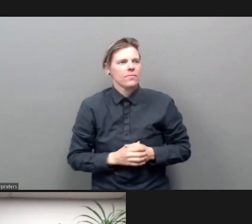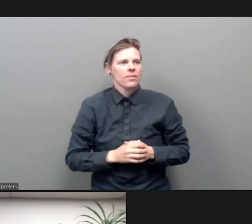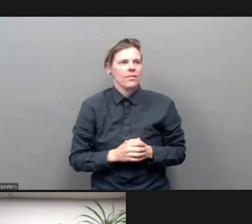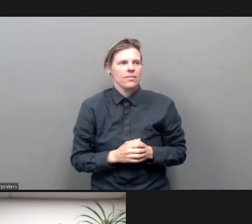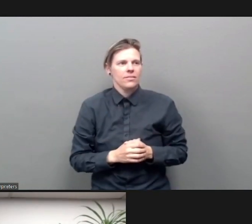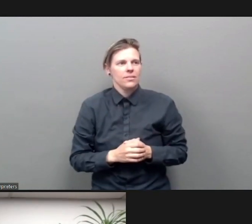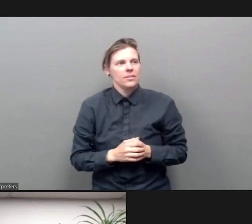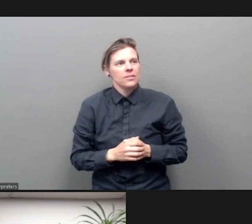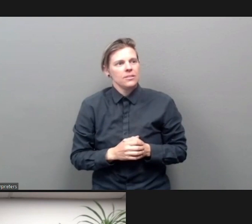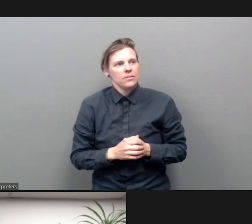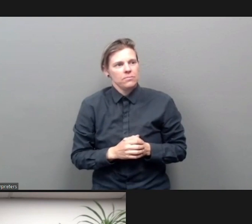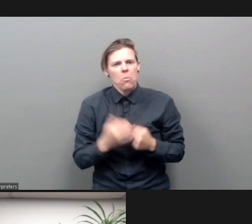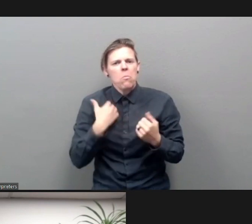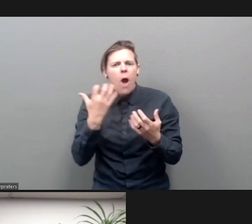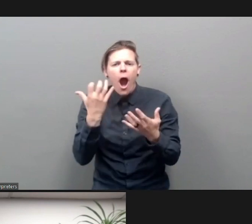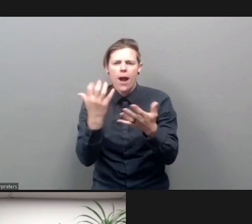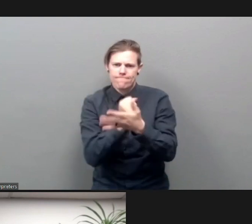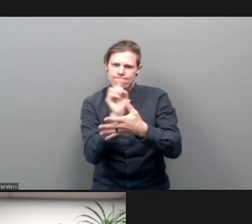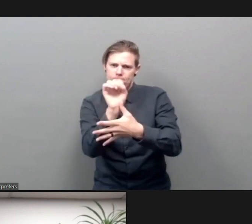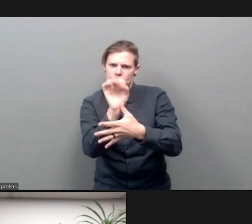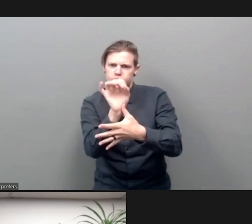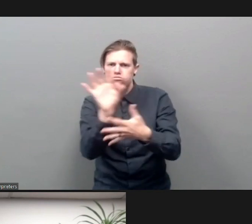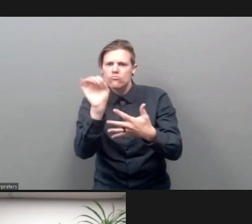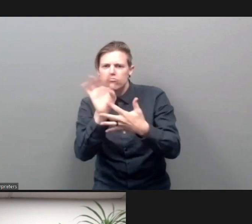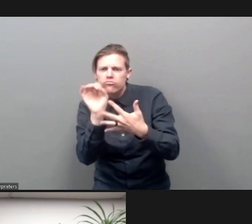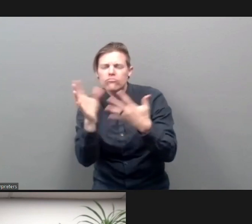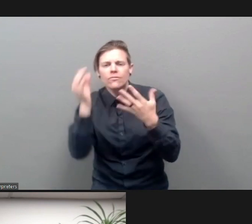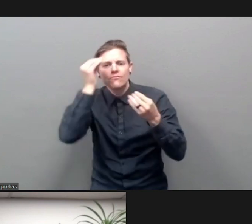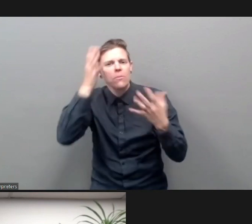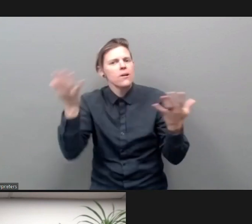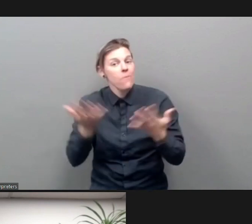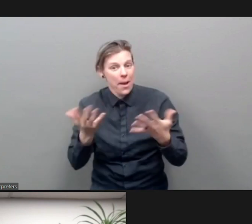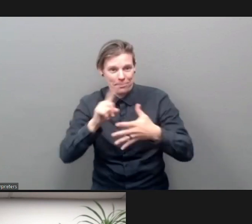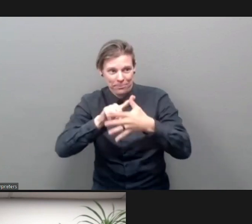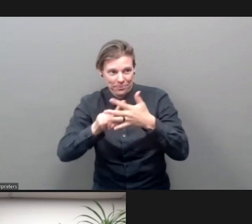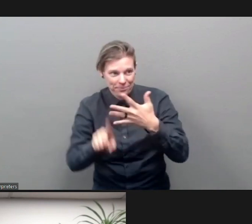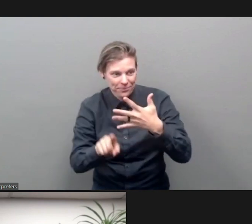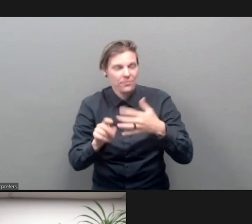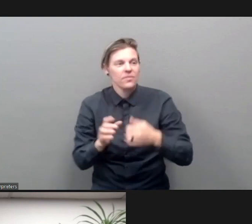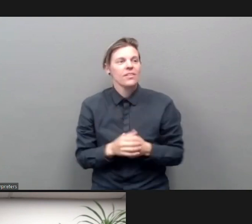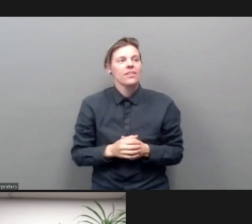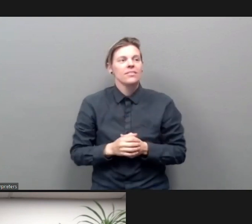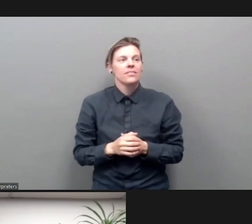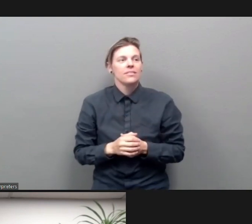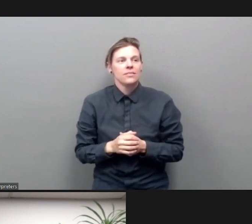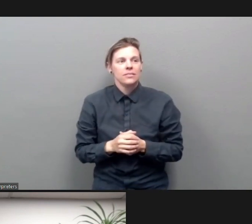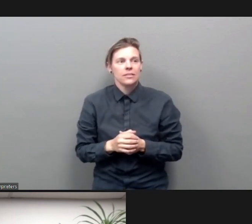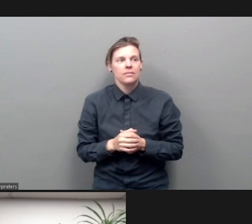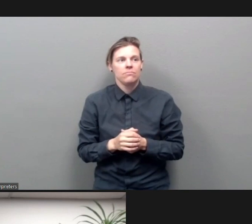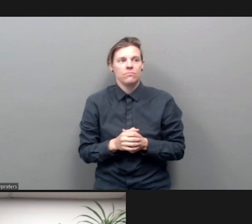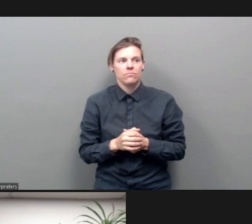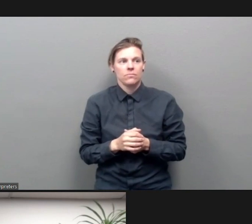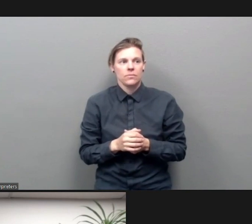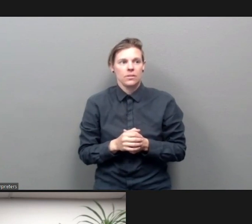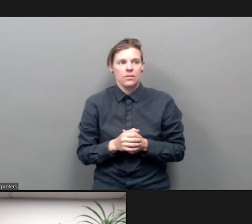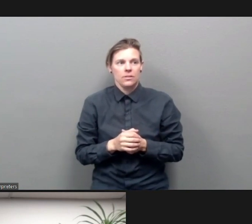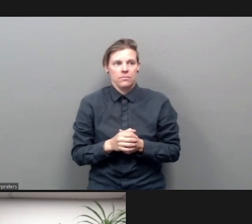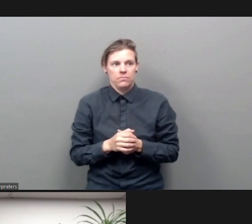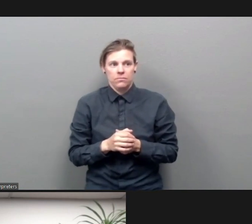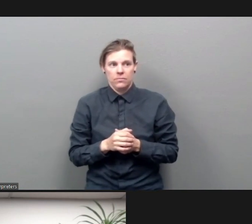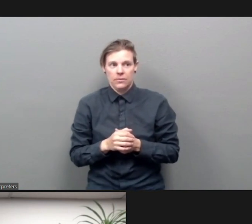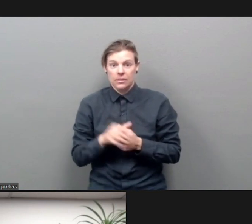One, managing through the pandemic is in fact conquering COVID to the highest